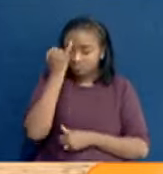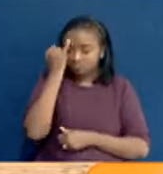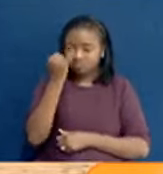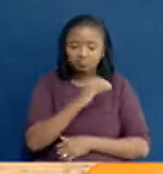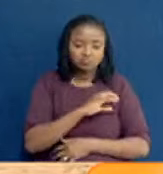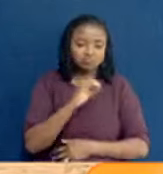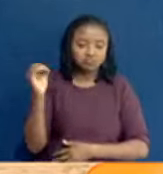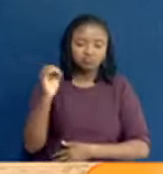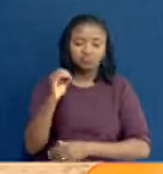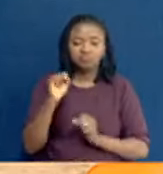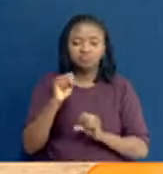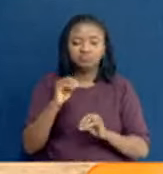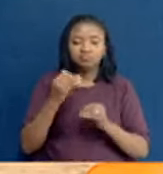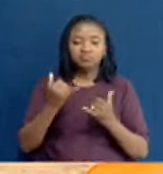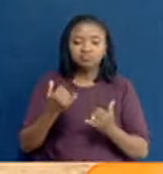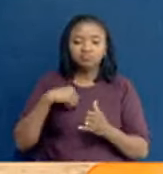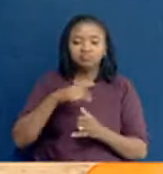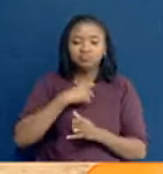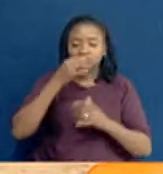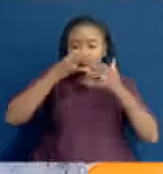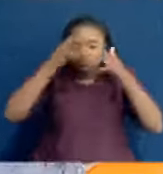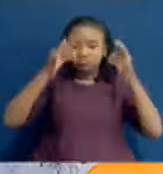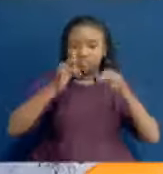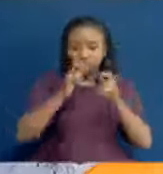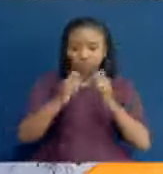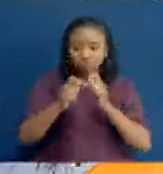also add up ecotourism.